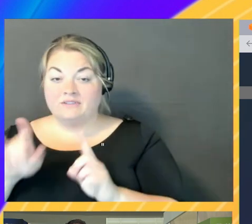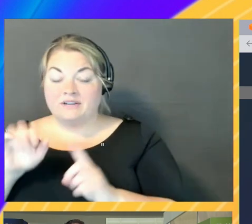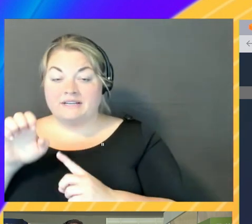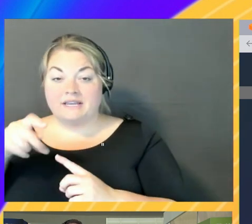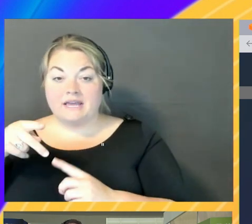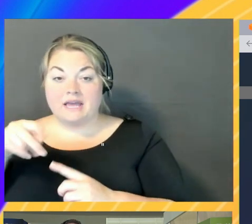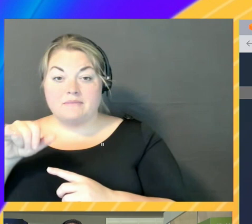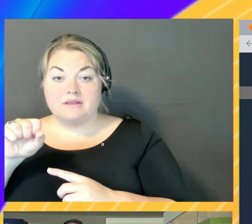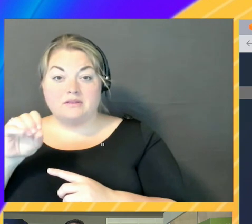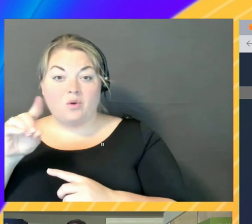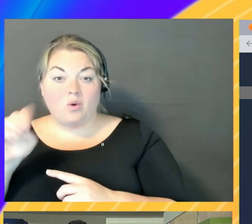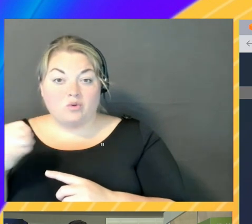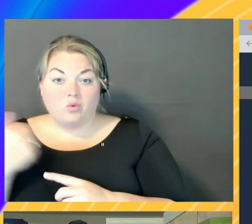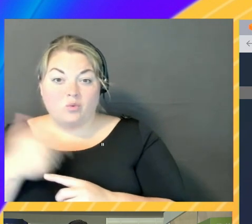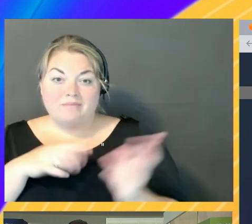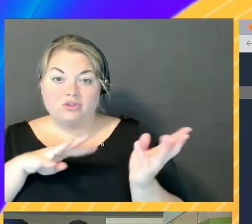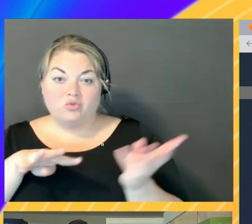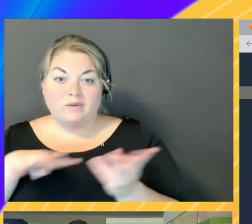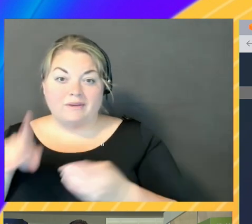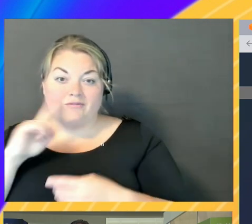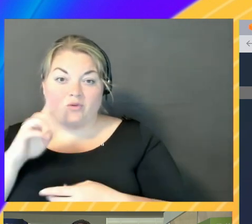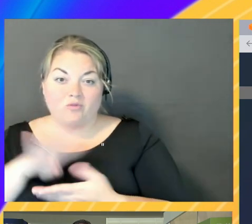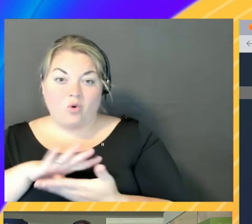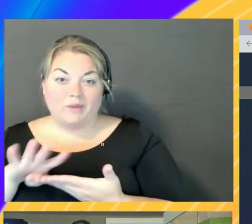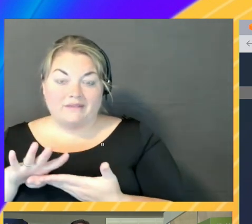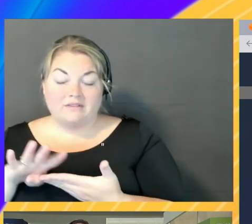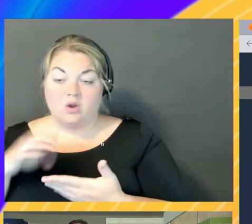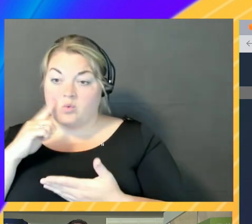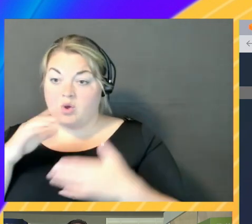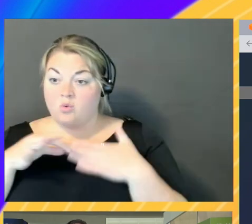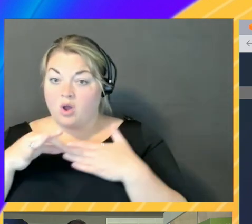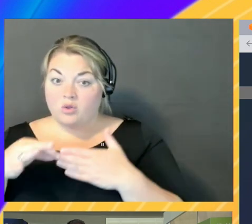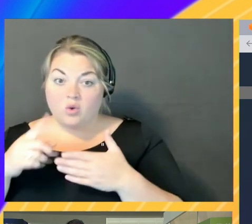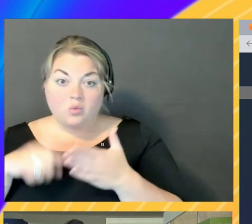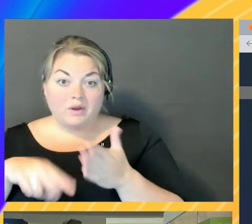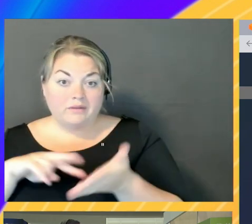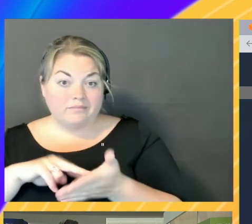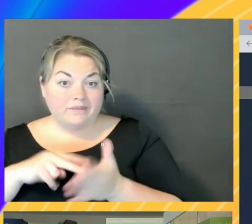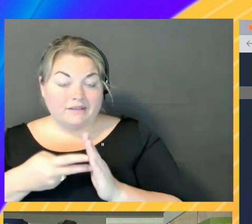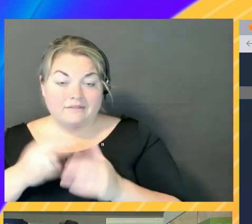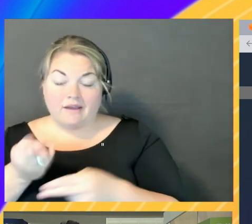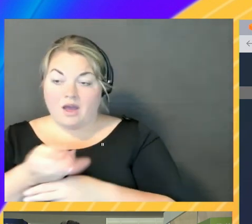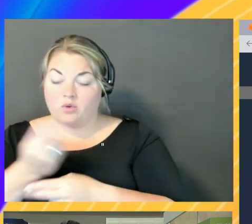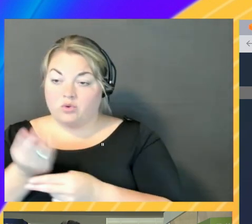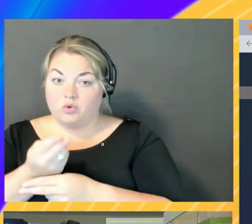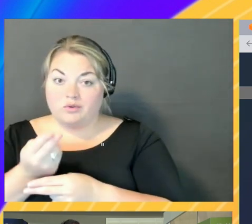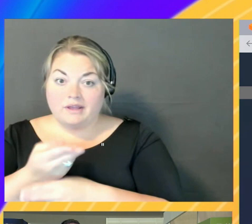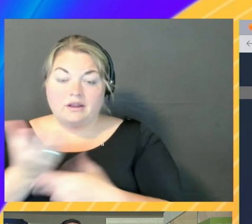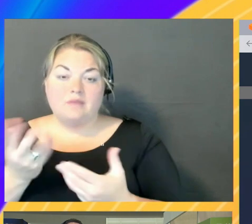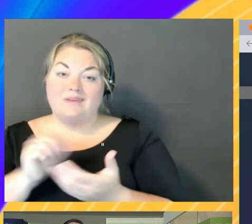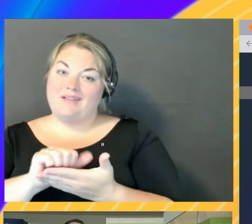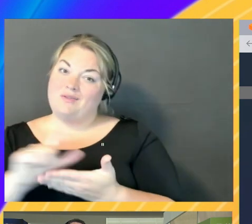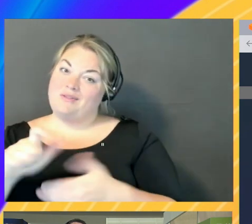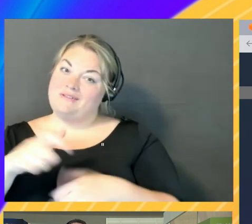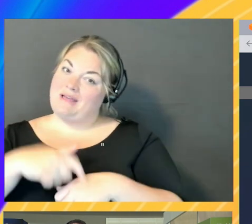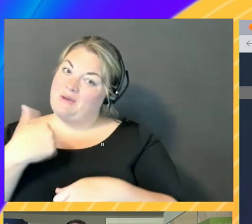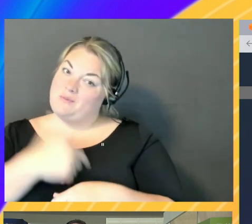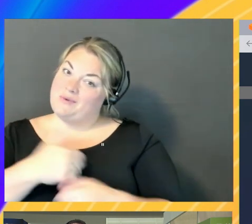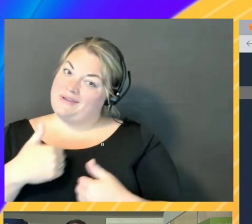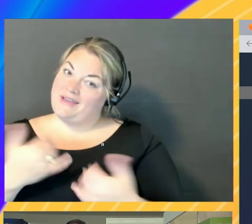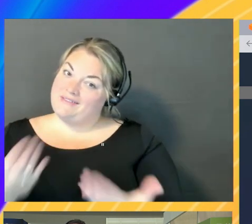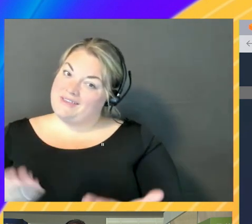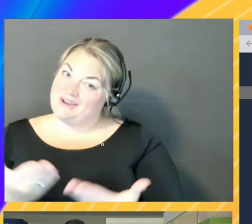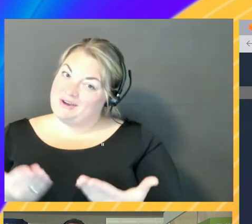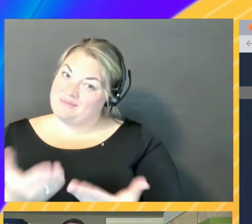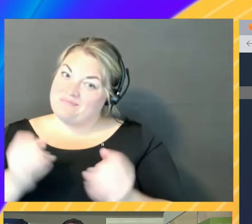We're going to walk you through what AWS Jam is and how you can leverage it. But you know what? That's all the time that we have here. Perfect. Hey everyone, thank you so